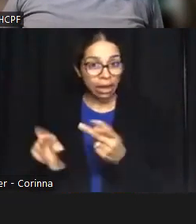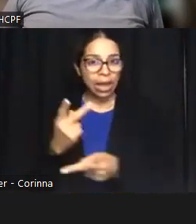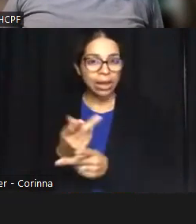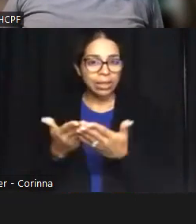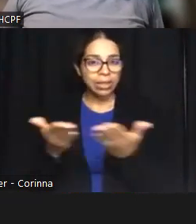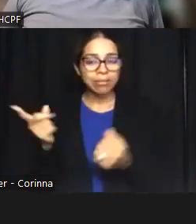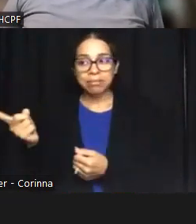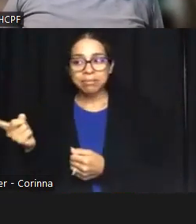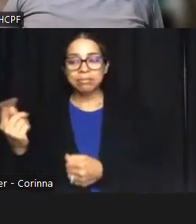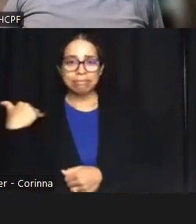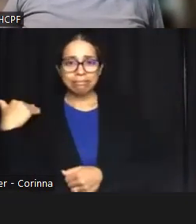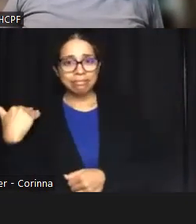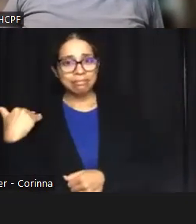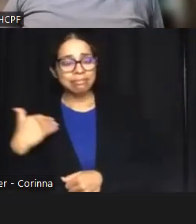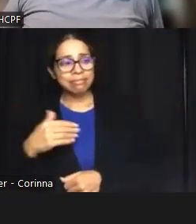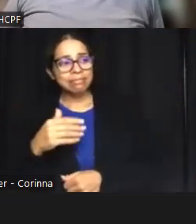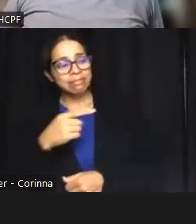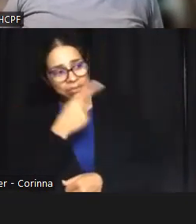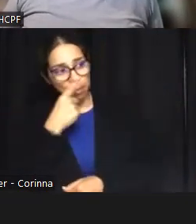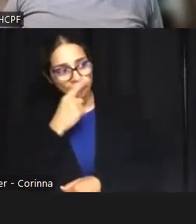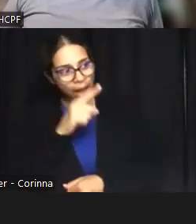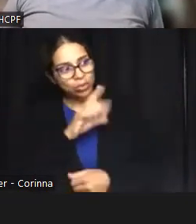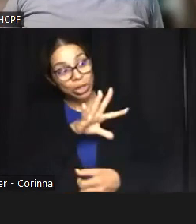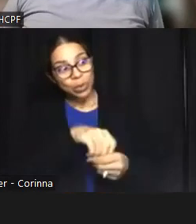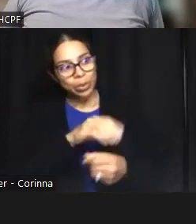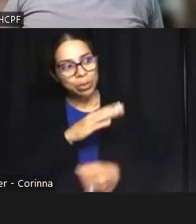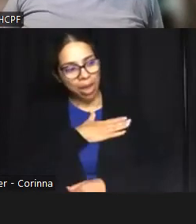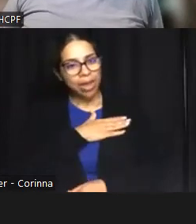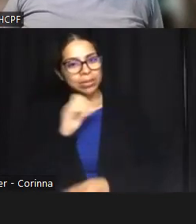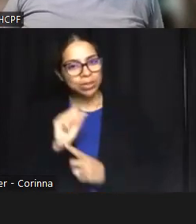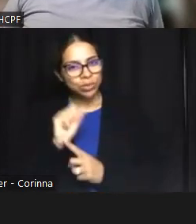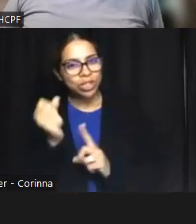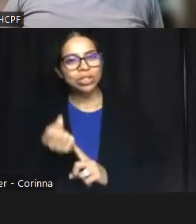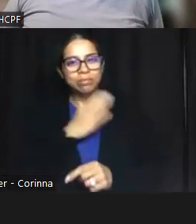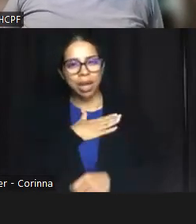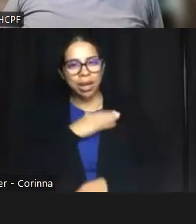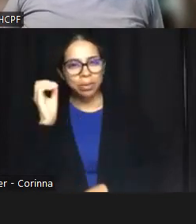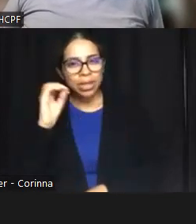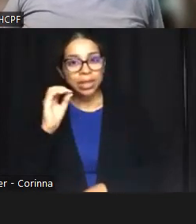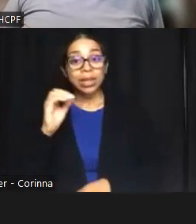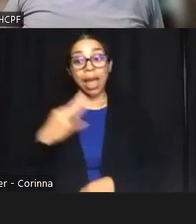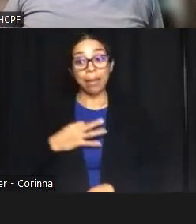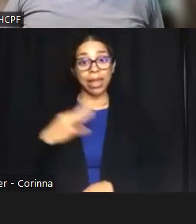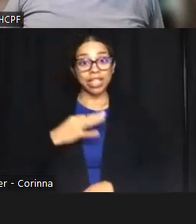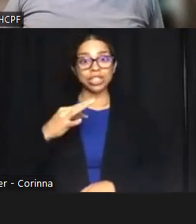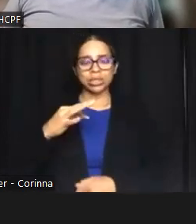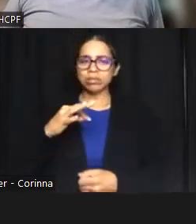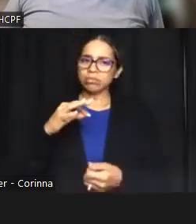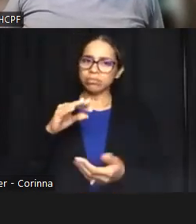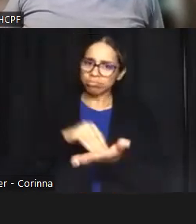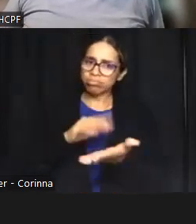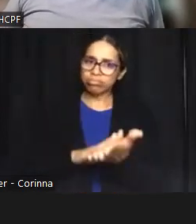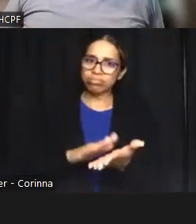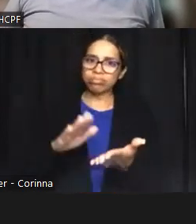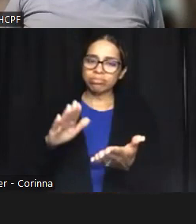to places where they might not attend and have intersex placed on applications. And then I did work